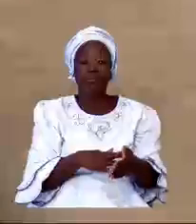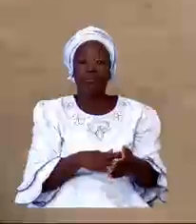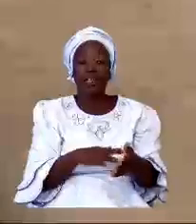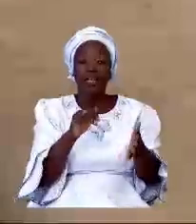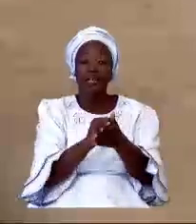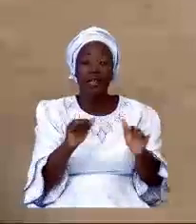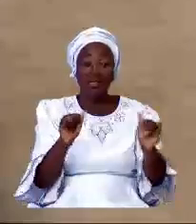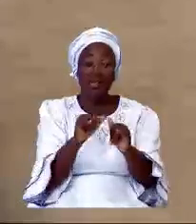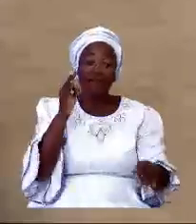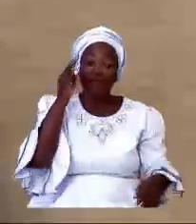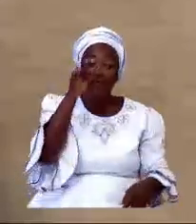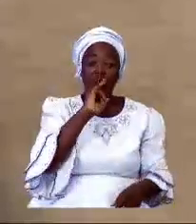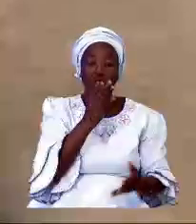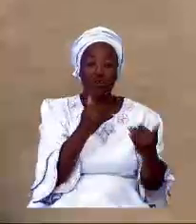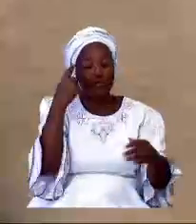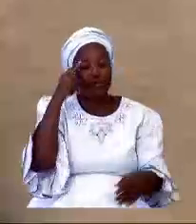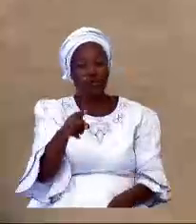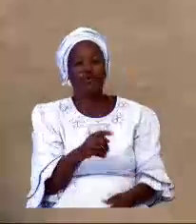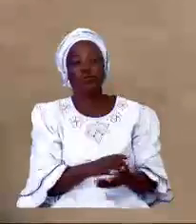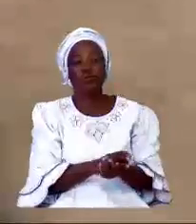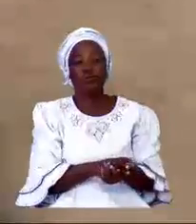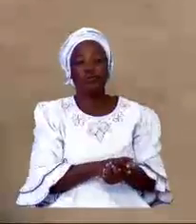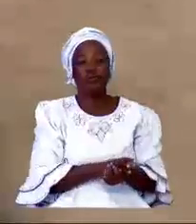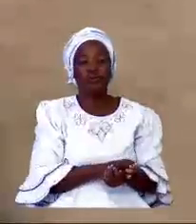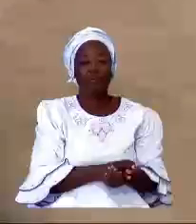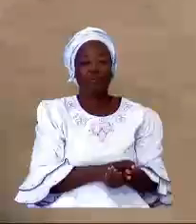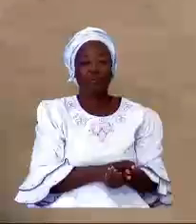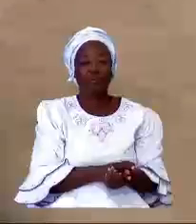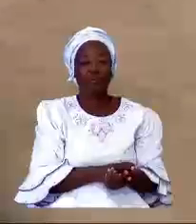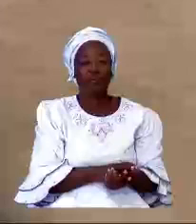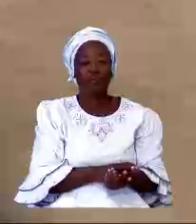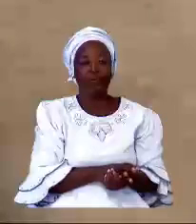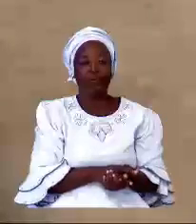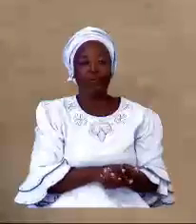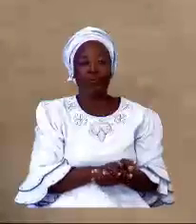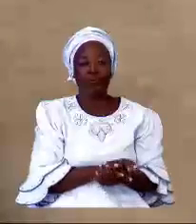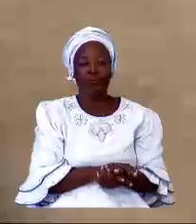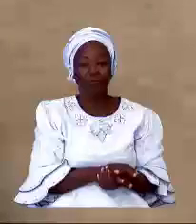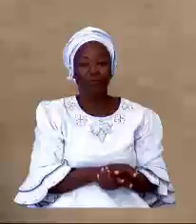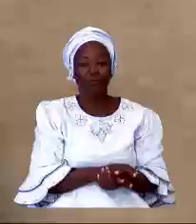without seeing death, that same future is waiting for you.